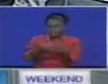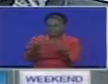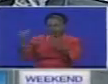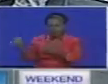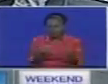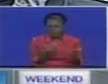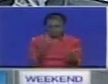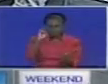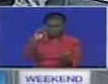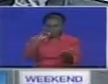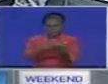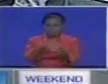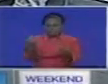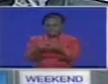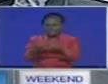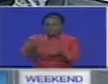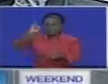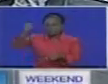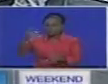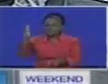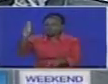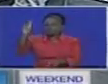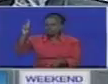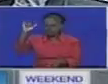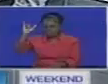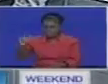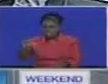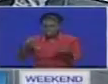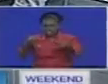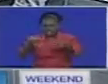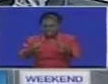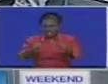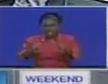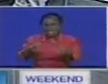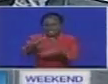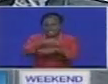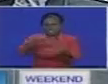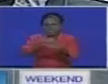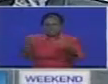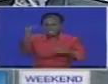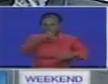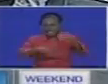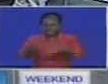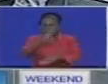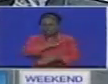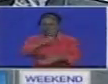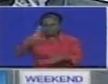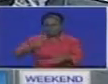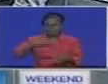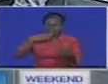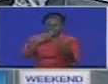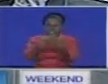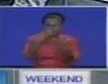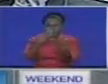TNA. And Judith Pariano joins our panel tonight, the chair of the National Elections Board within the Orange Democratic Movement. Many thanks, John